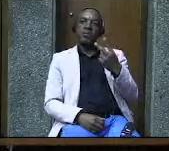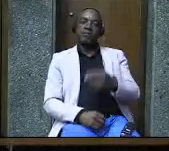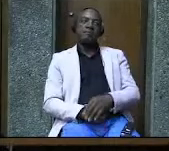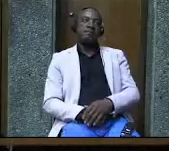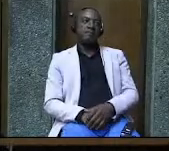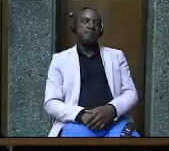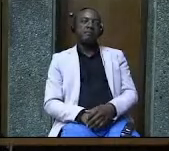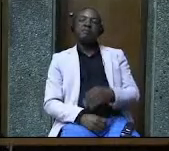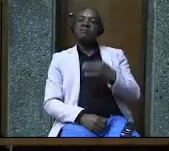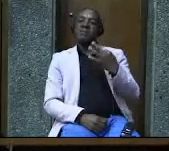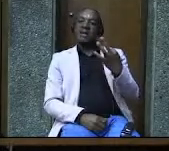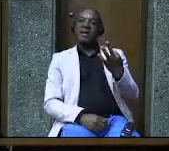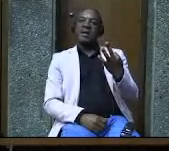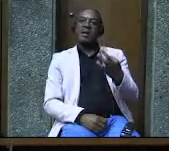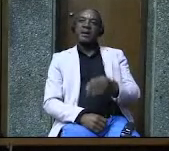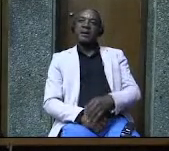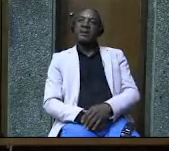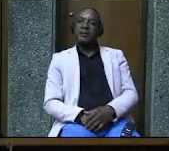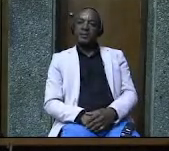Three,